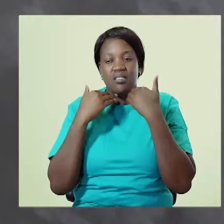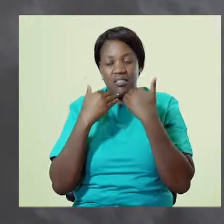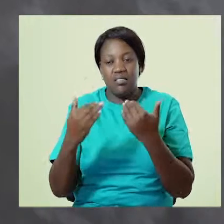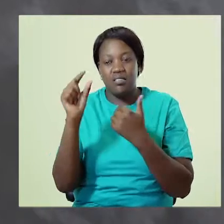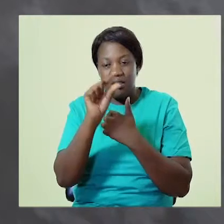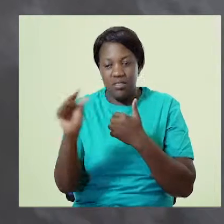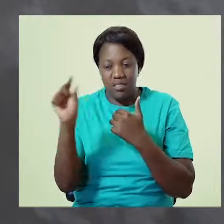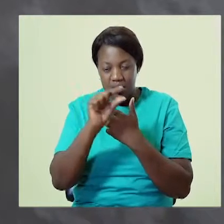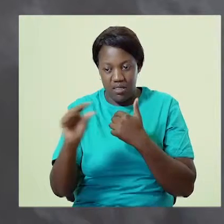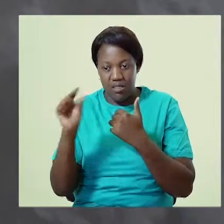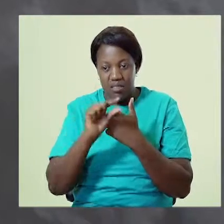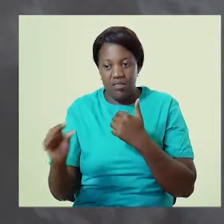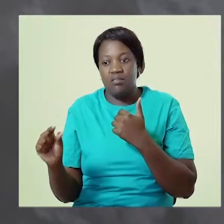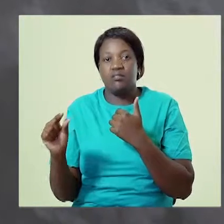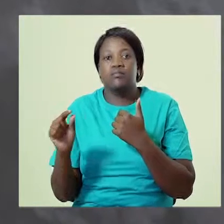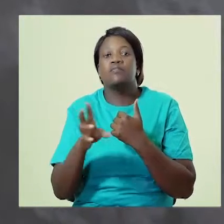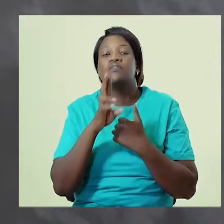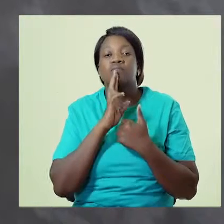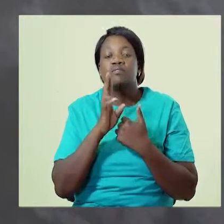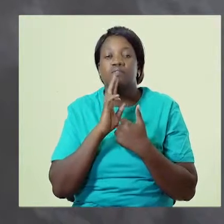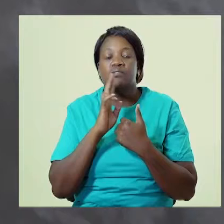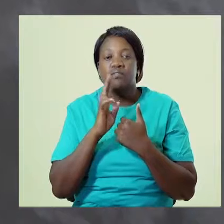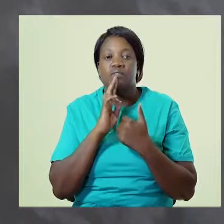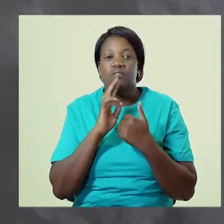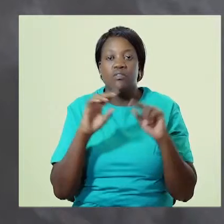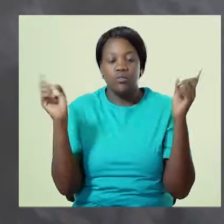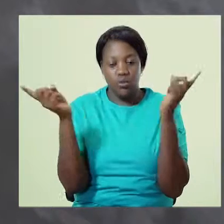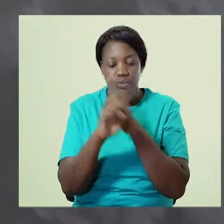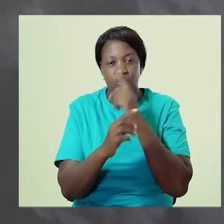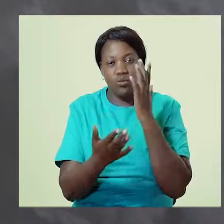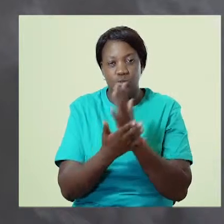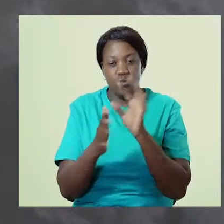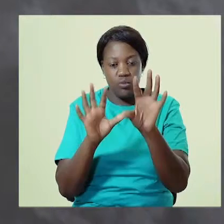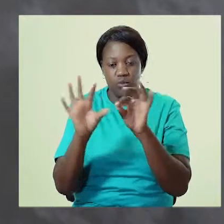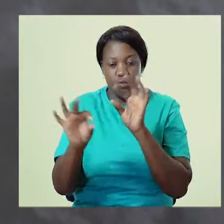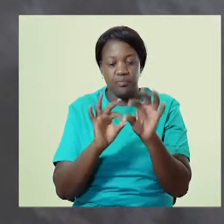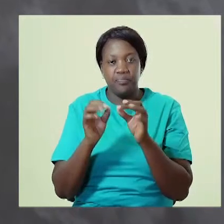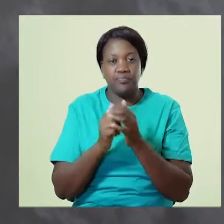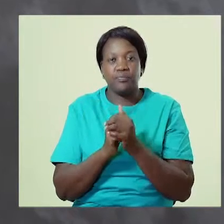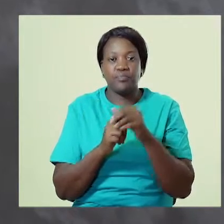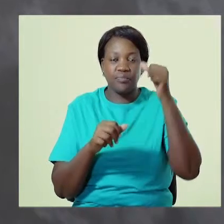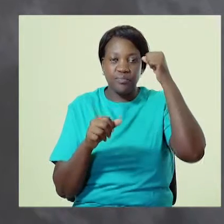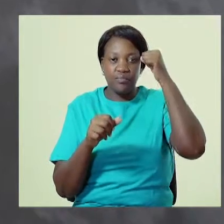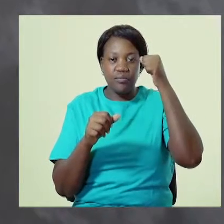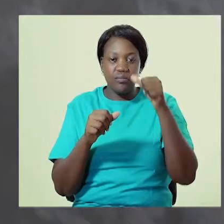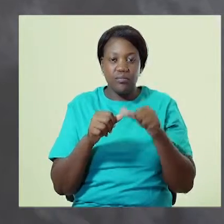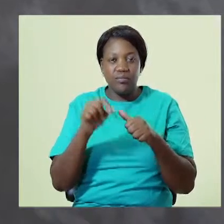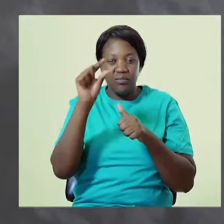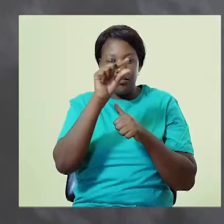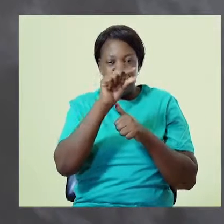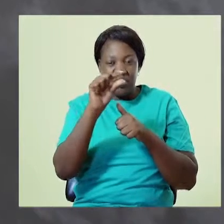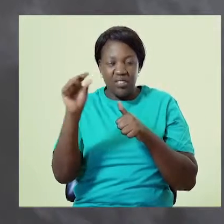can provide you with the most suitable answer for the multiple choice options. Remember to read the